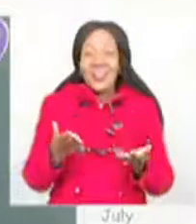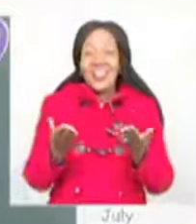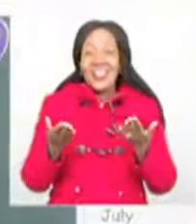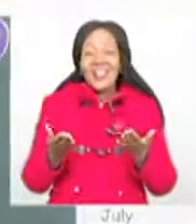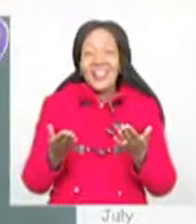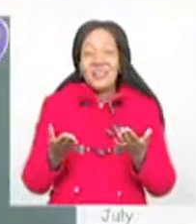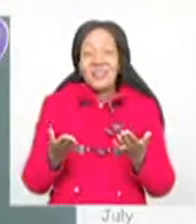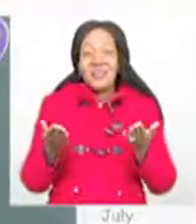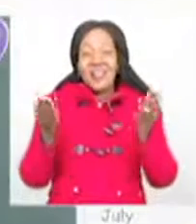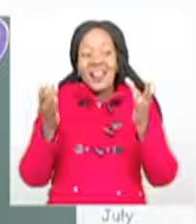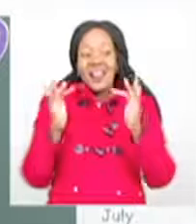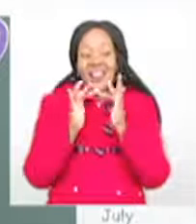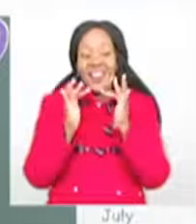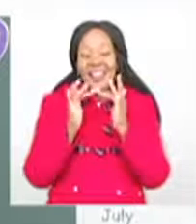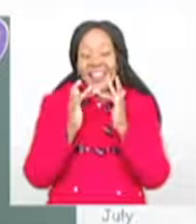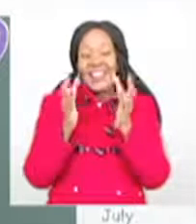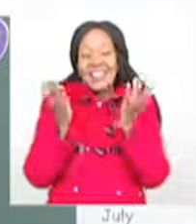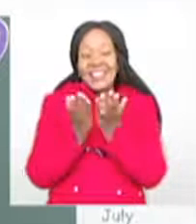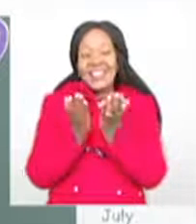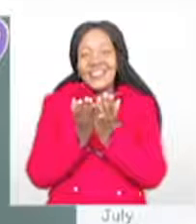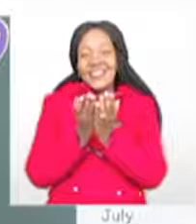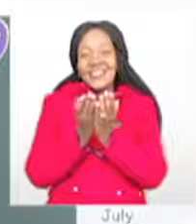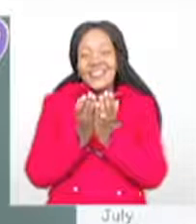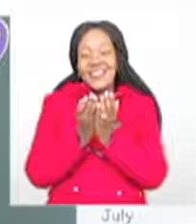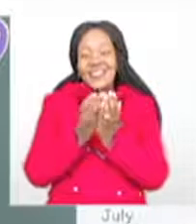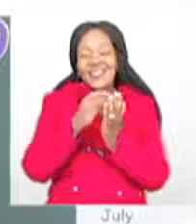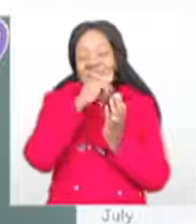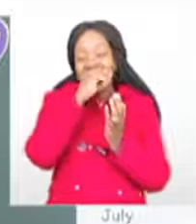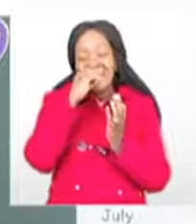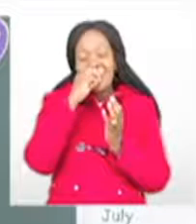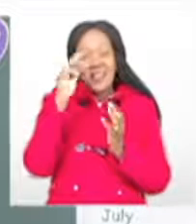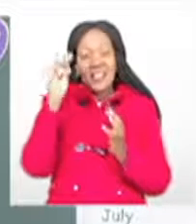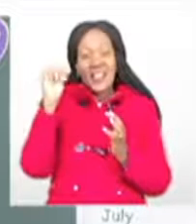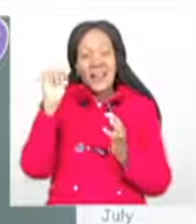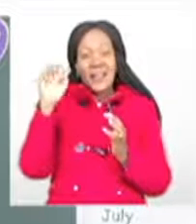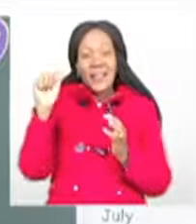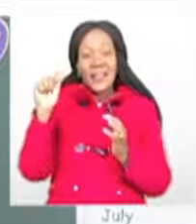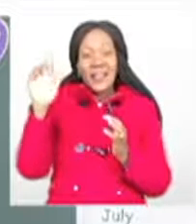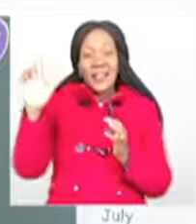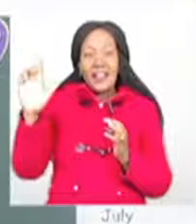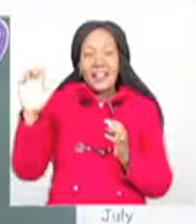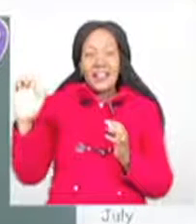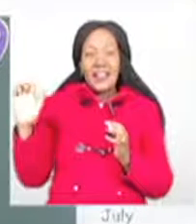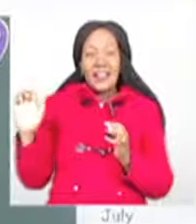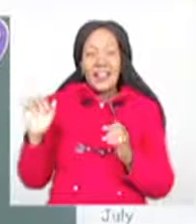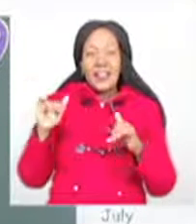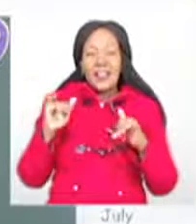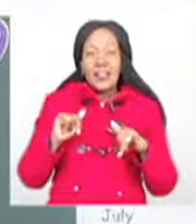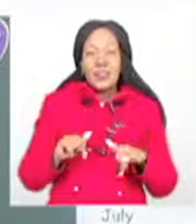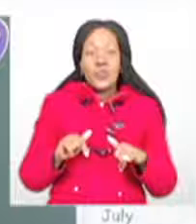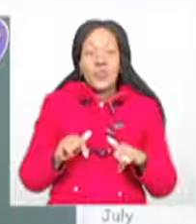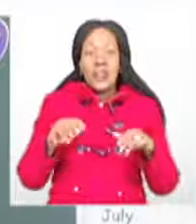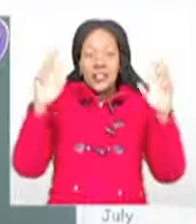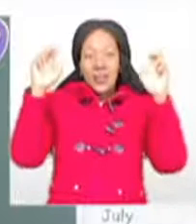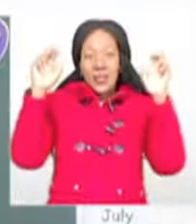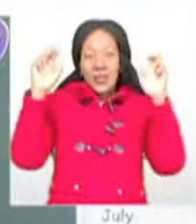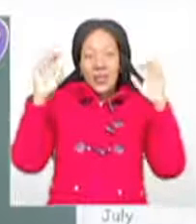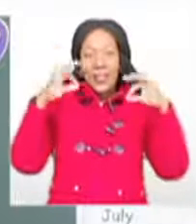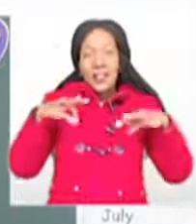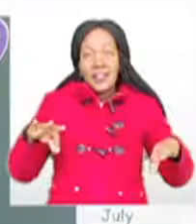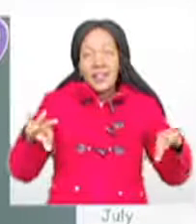Welcome to My Zone Online School. My name is Teacher Nitsai. Today's theme is